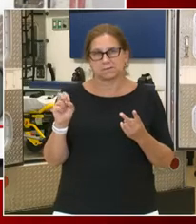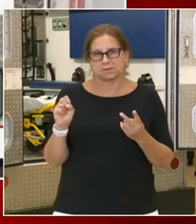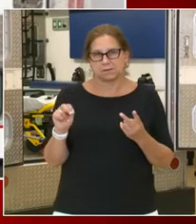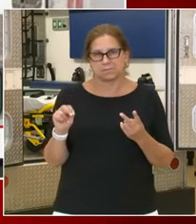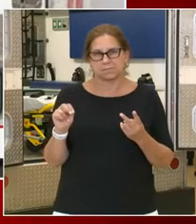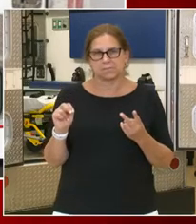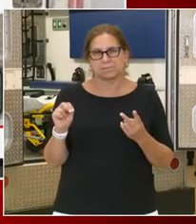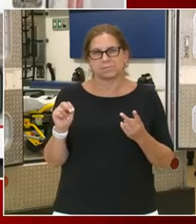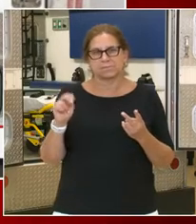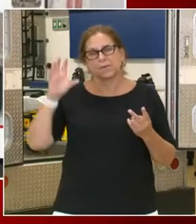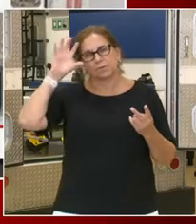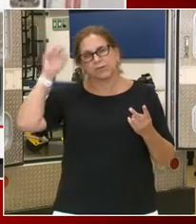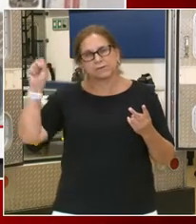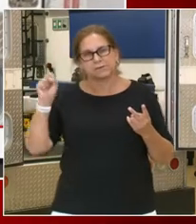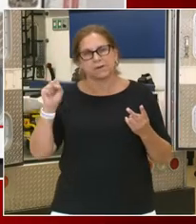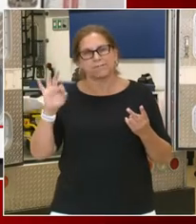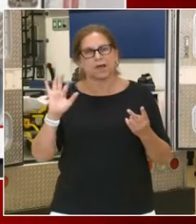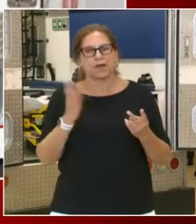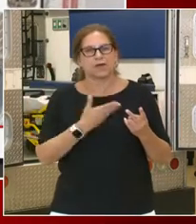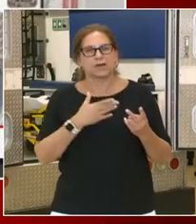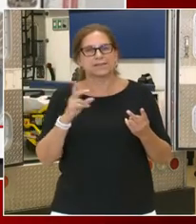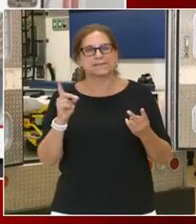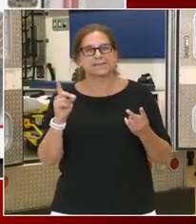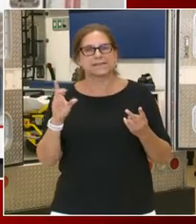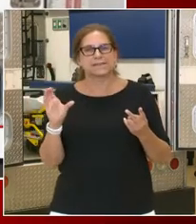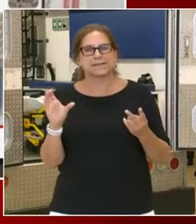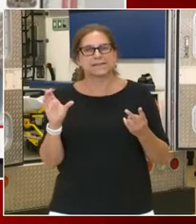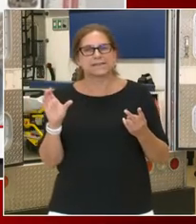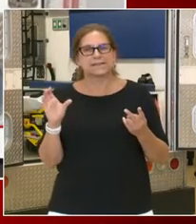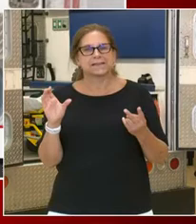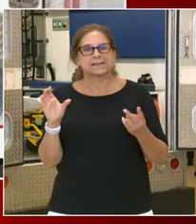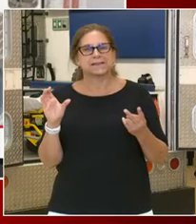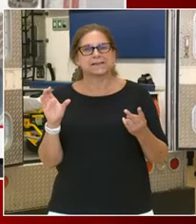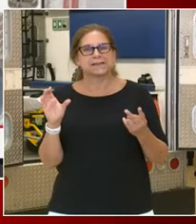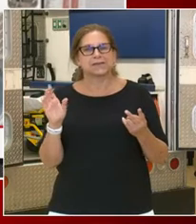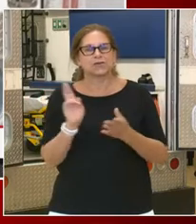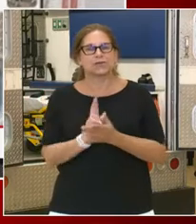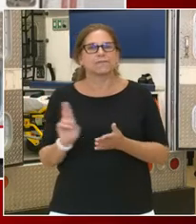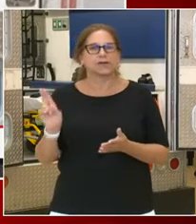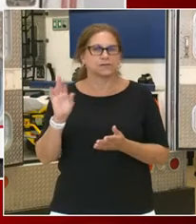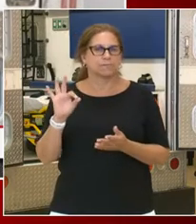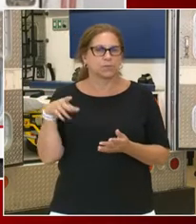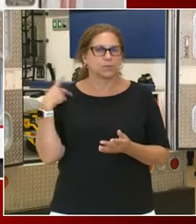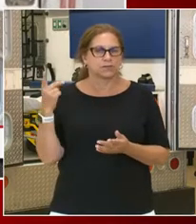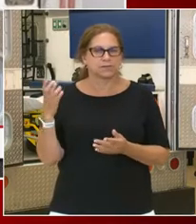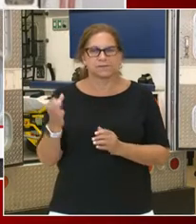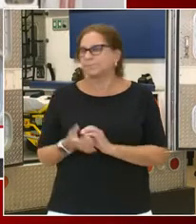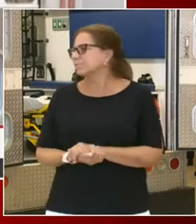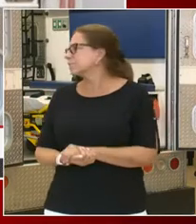our land-grant university. So want to get started on this next panel.